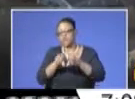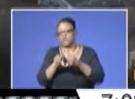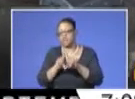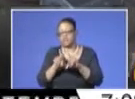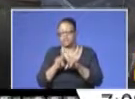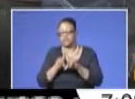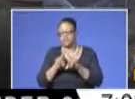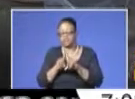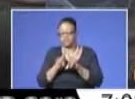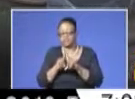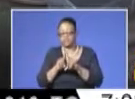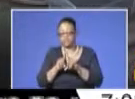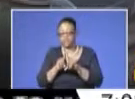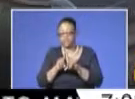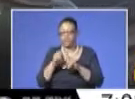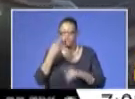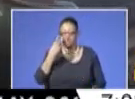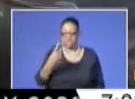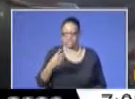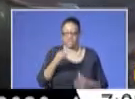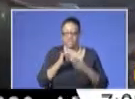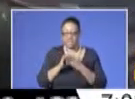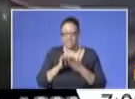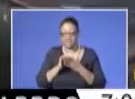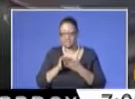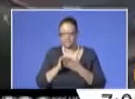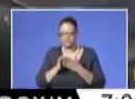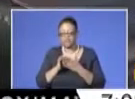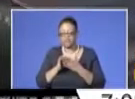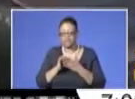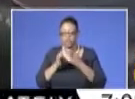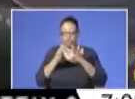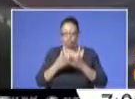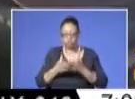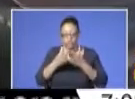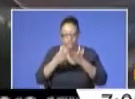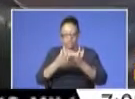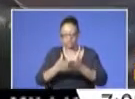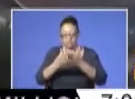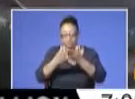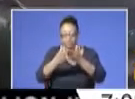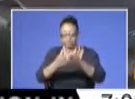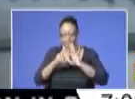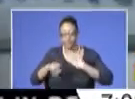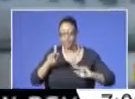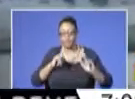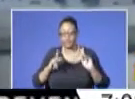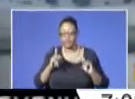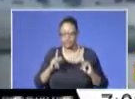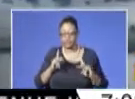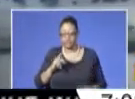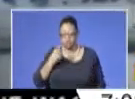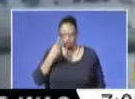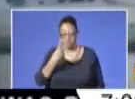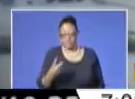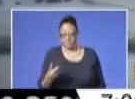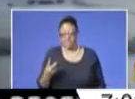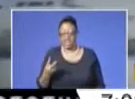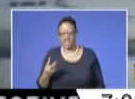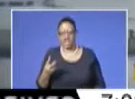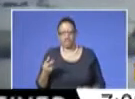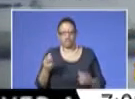up a significant portion of the Bahamian tourism product is the cruise industry, a sector which has faced a tumultuous time